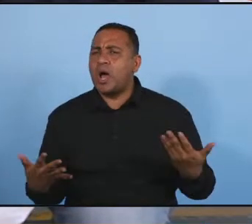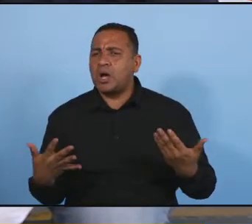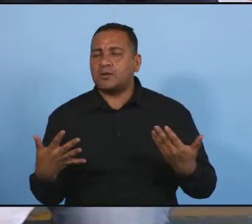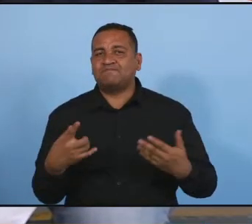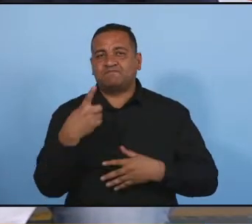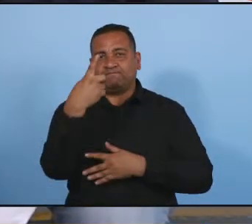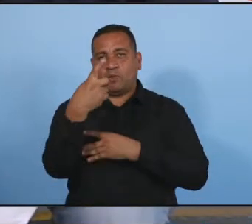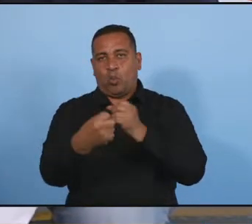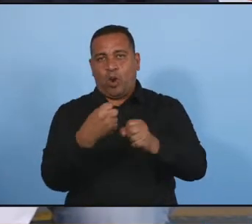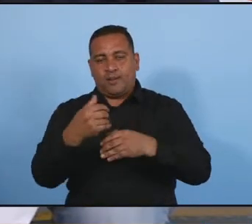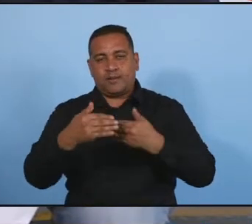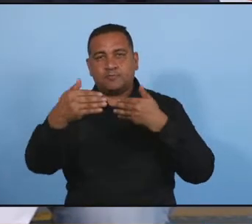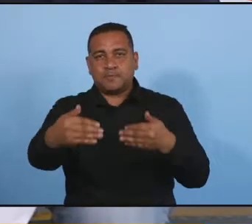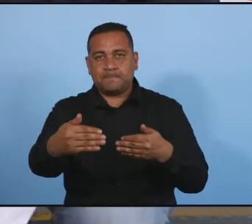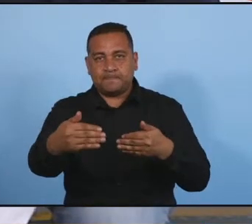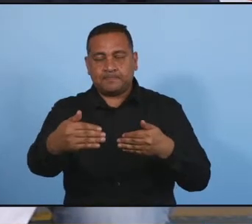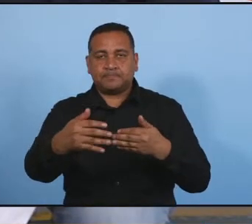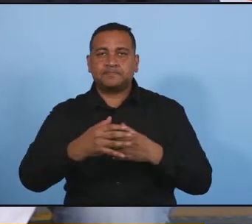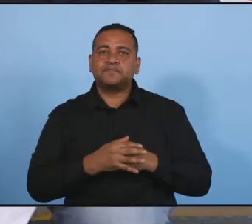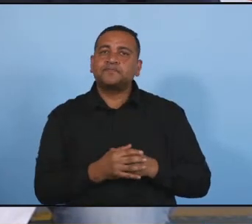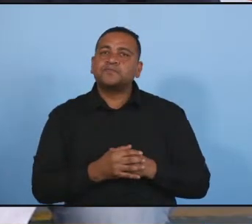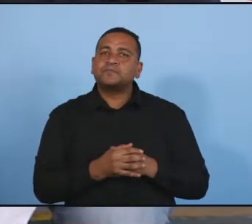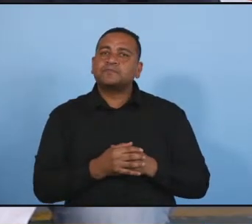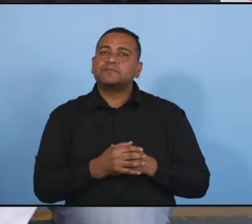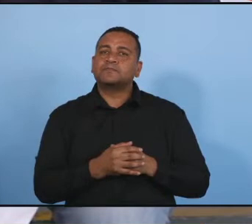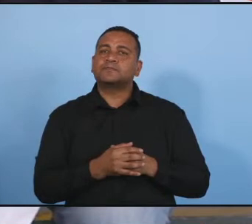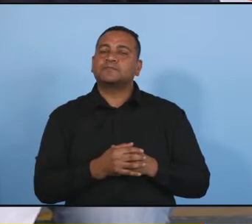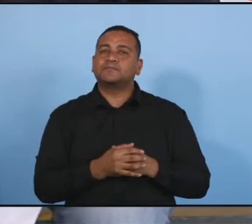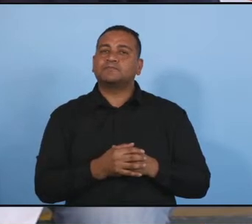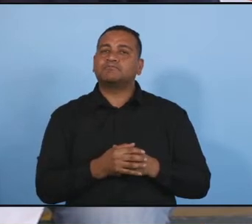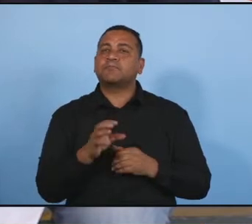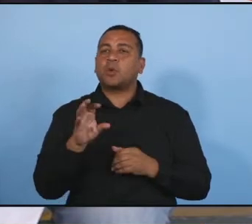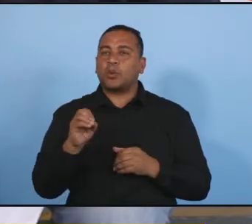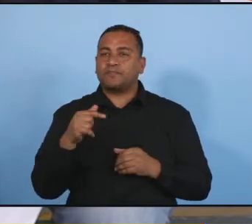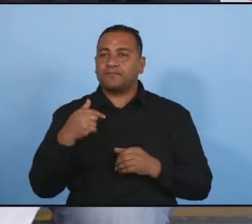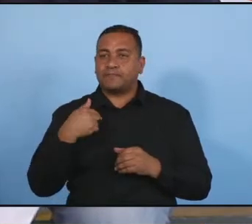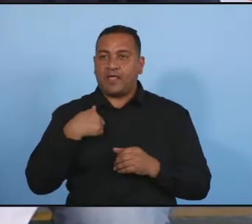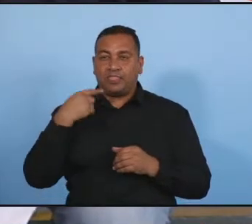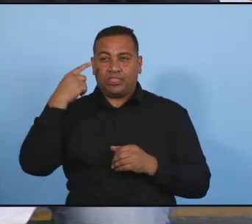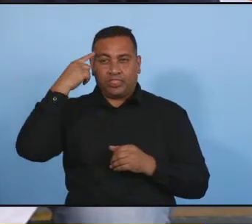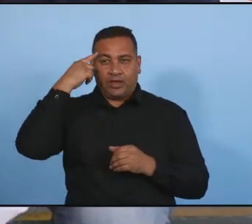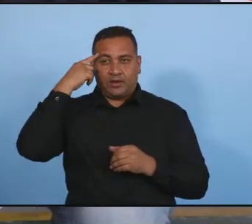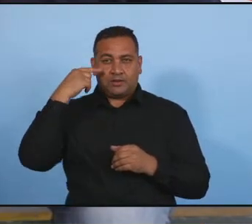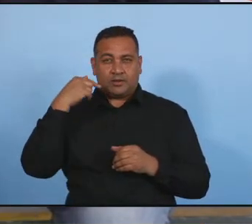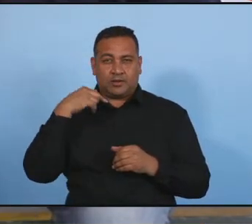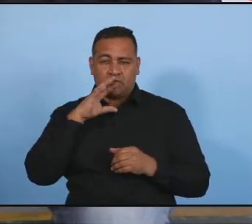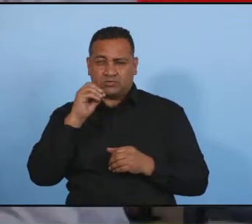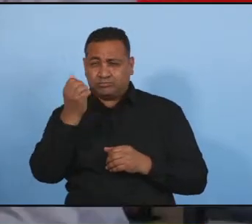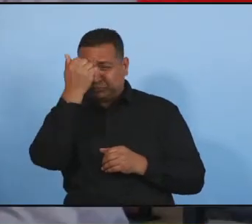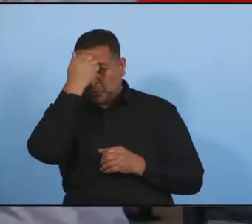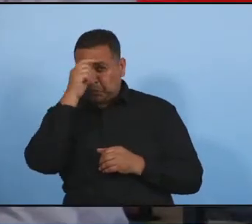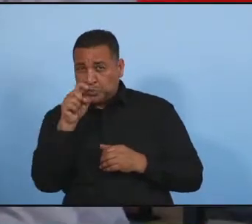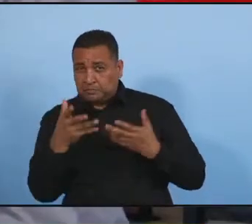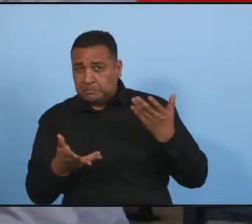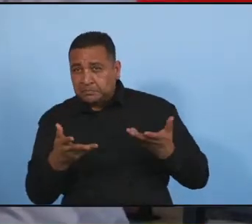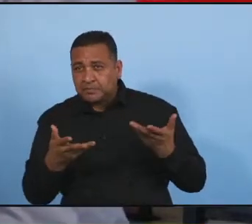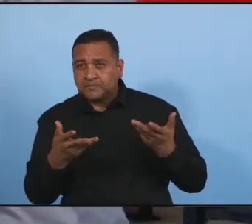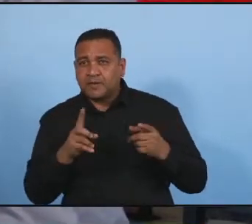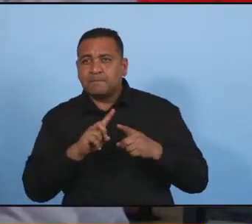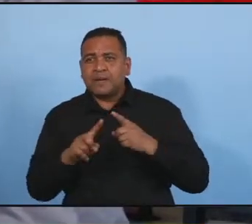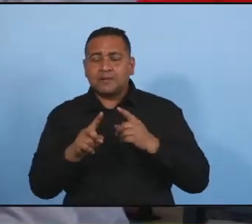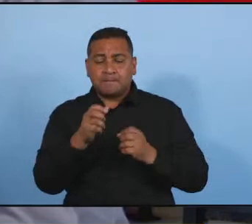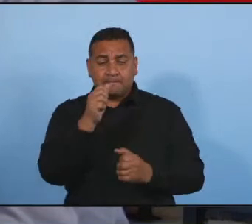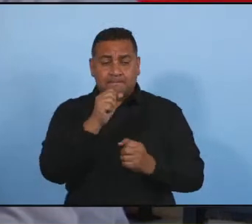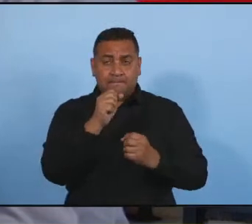Yes, it can be a year longer. I'm probably going to ask you a very stupid question. So you program the machine, what do you program it for? Like,